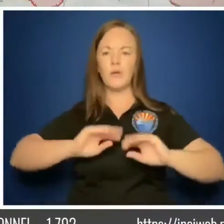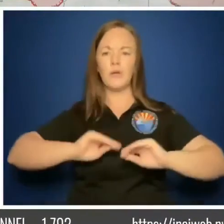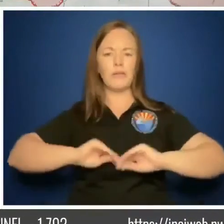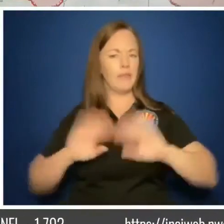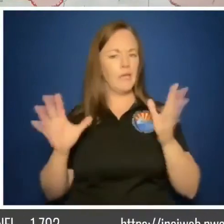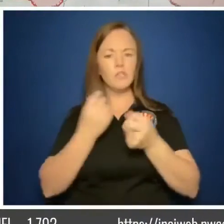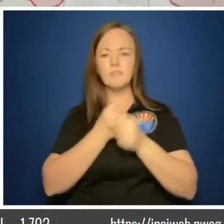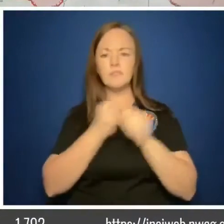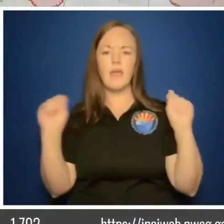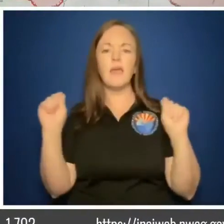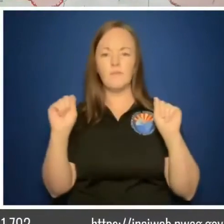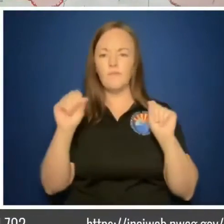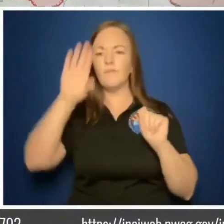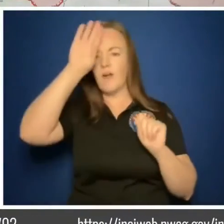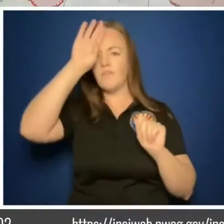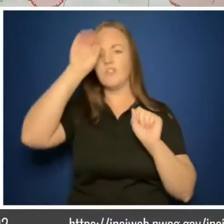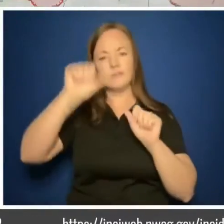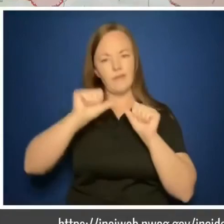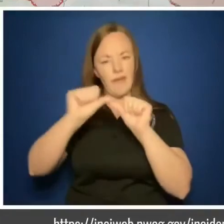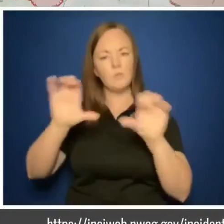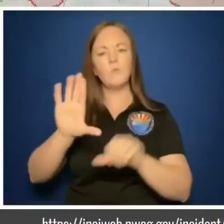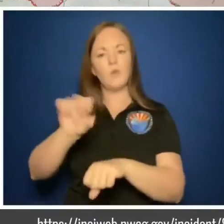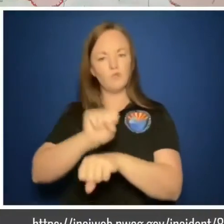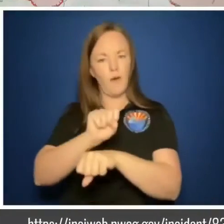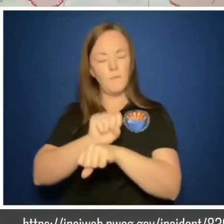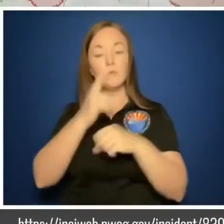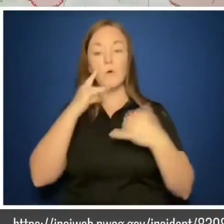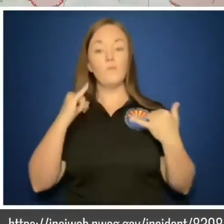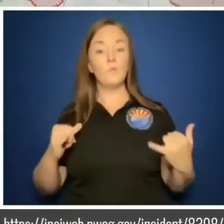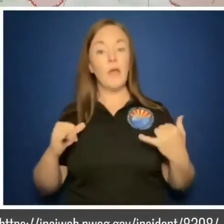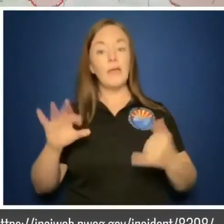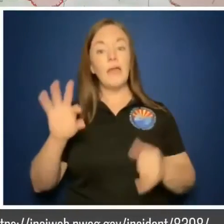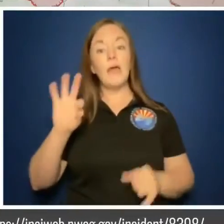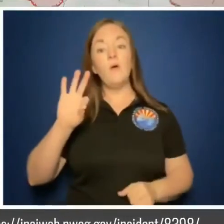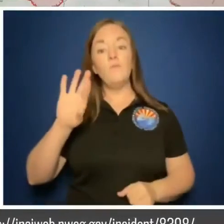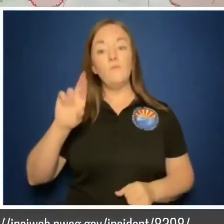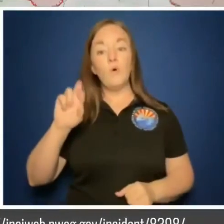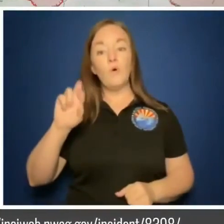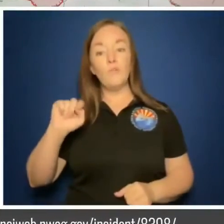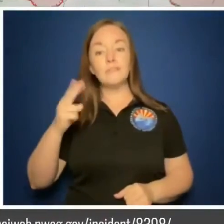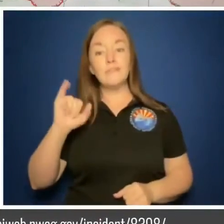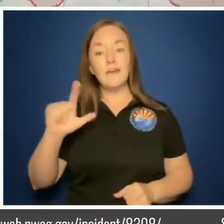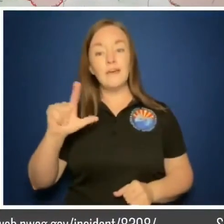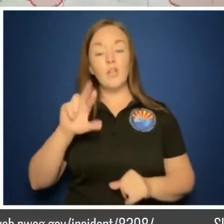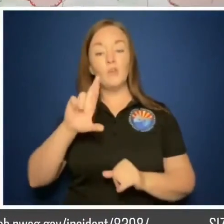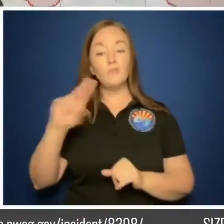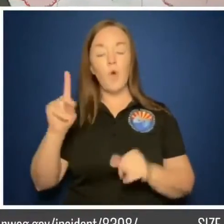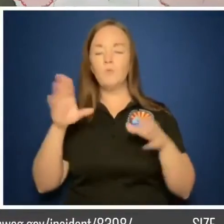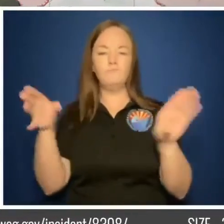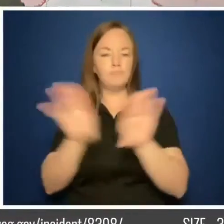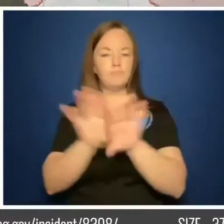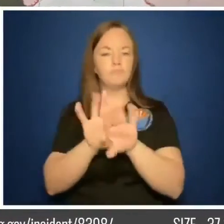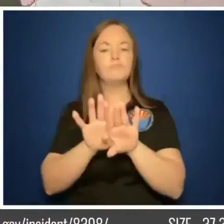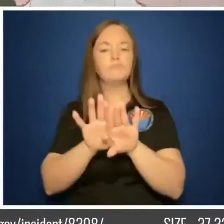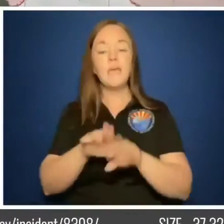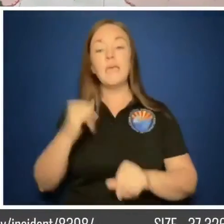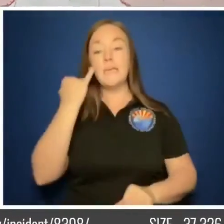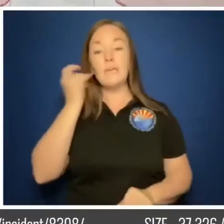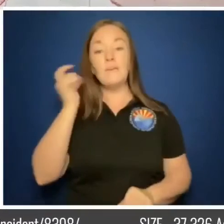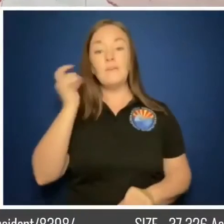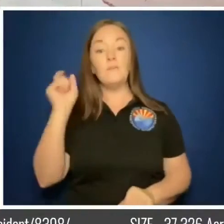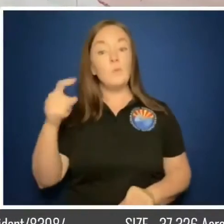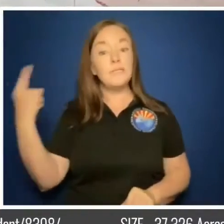to do their job. So for the time being, Forest Hill Road will remain closed. Again, if you need anything, please